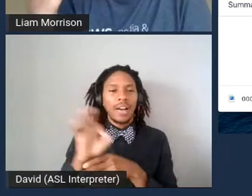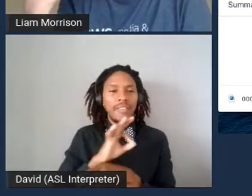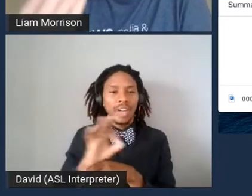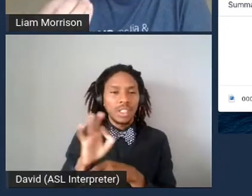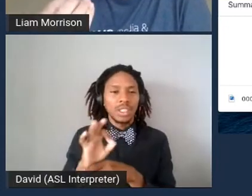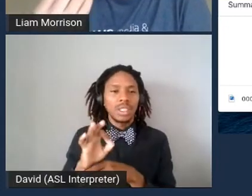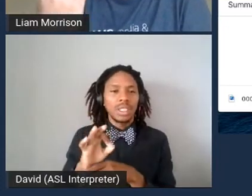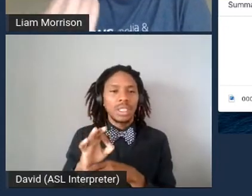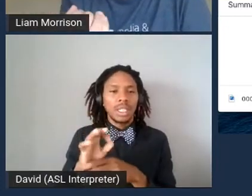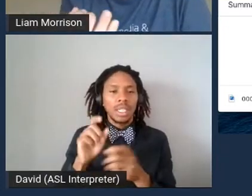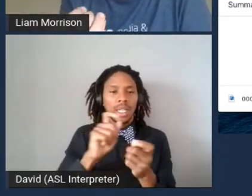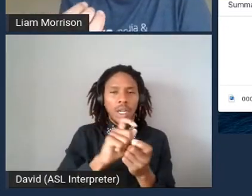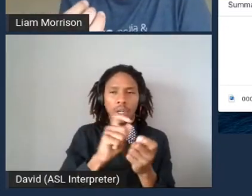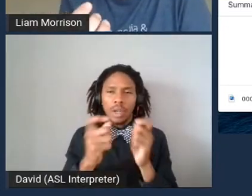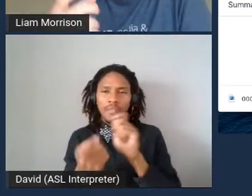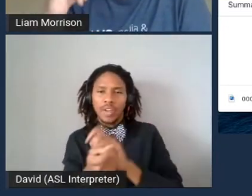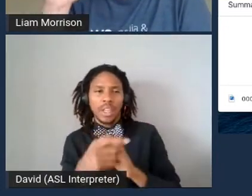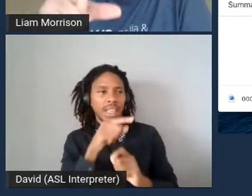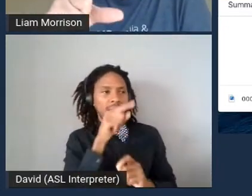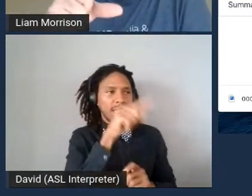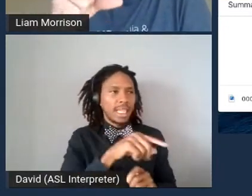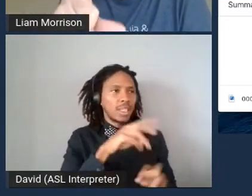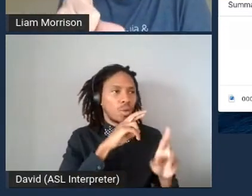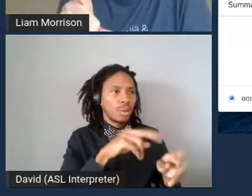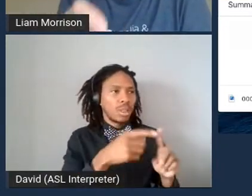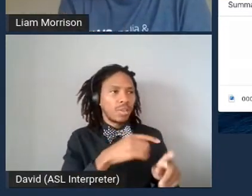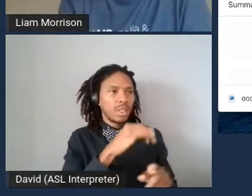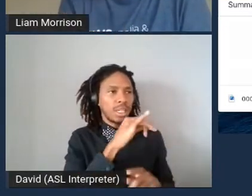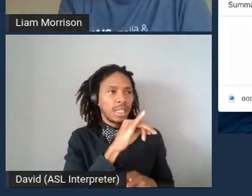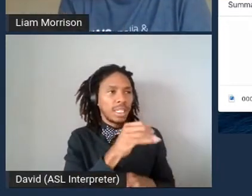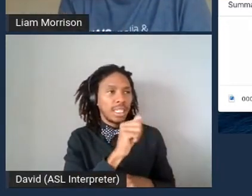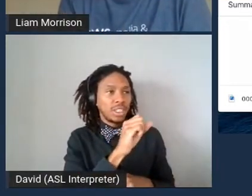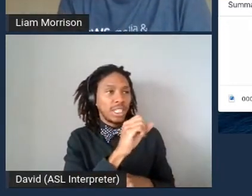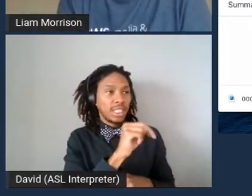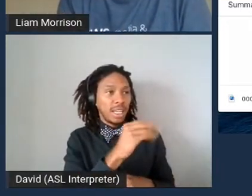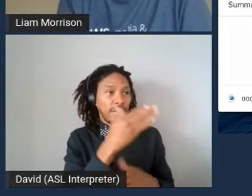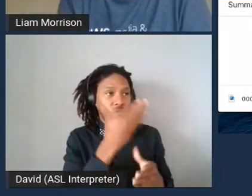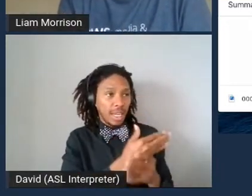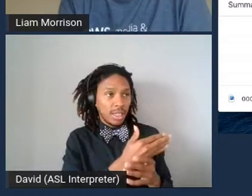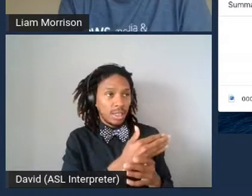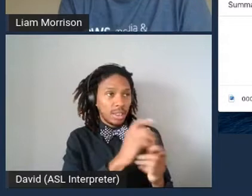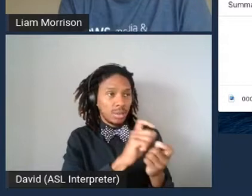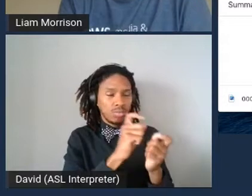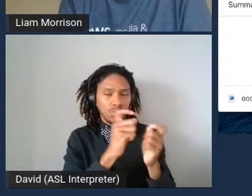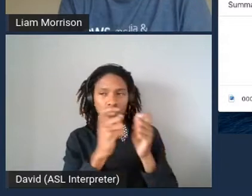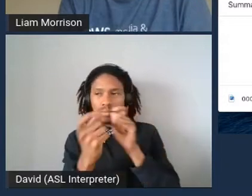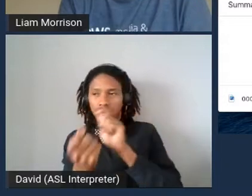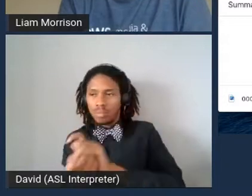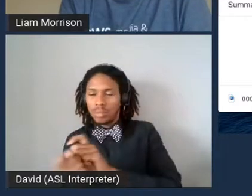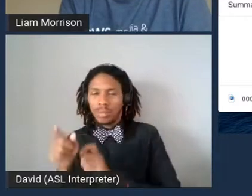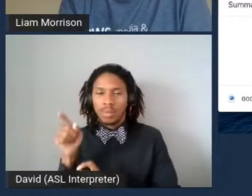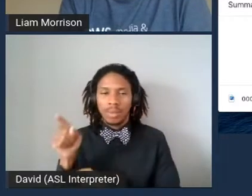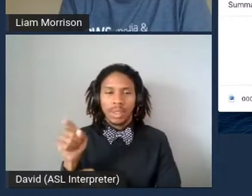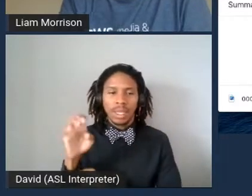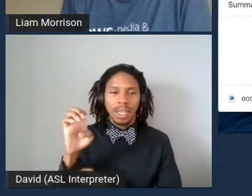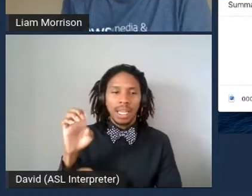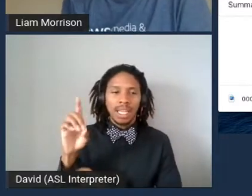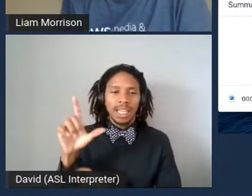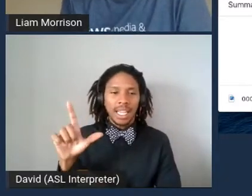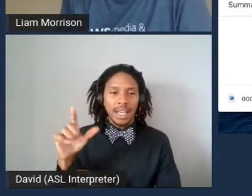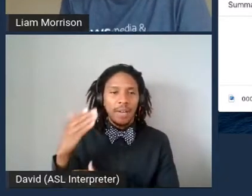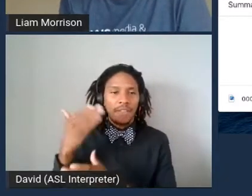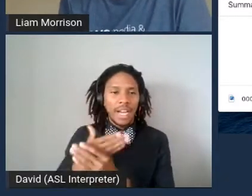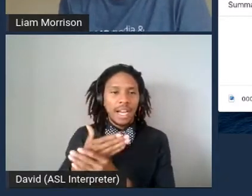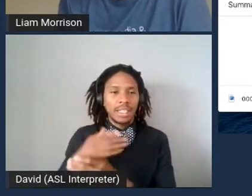essentially converts these responses from our JSON files to the EDL files